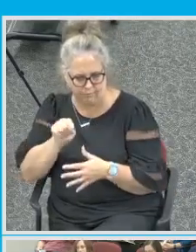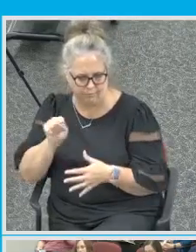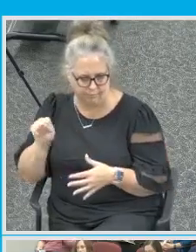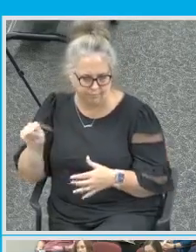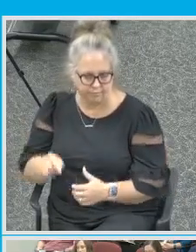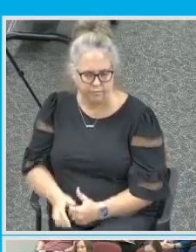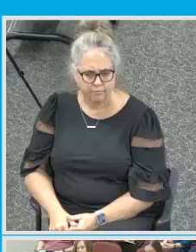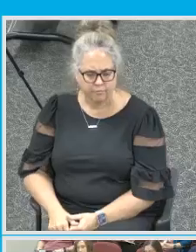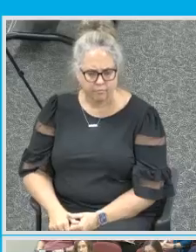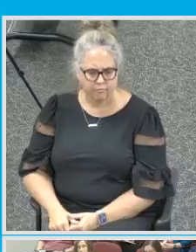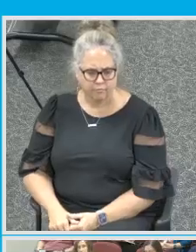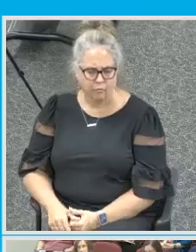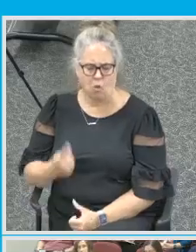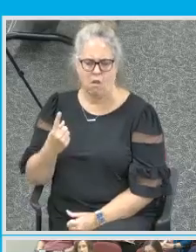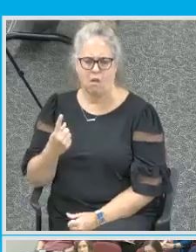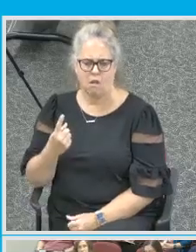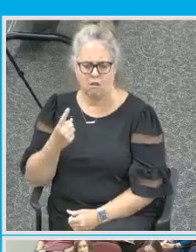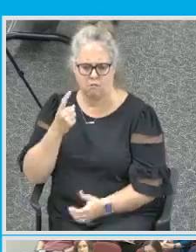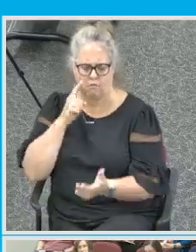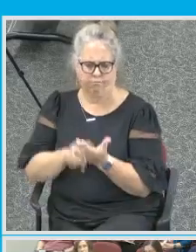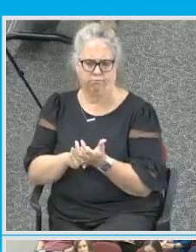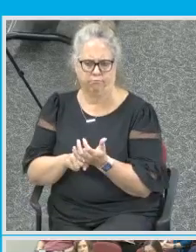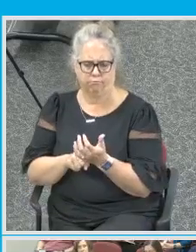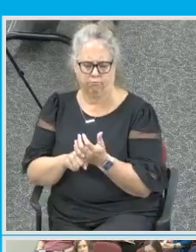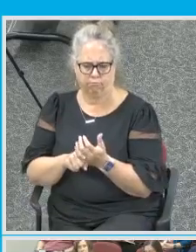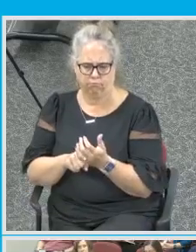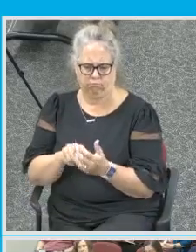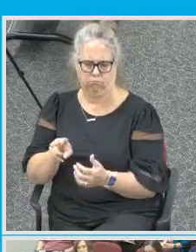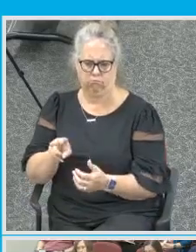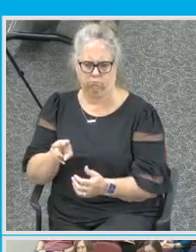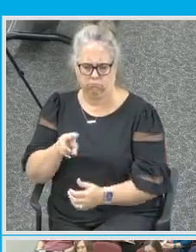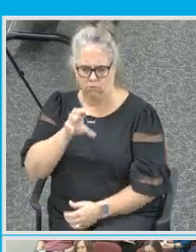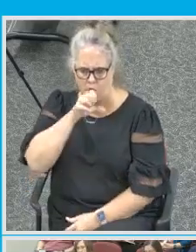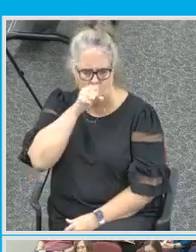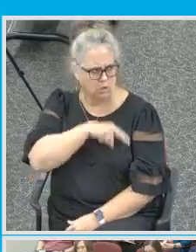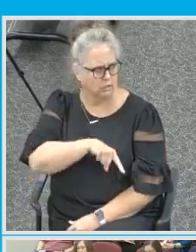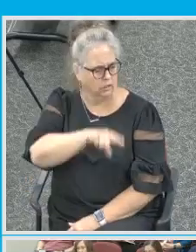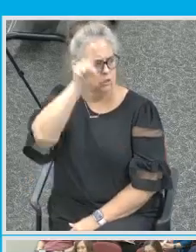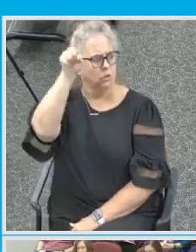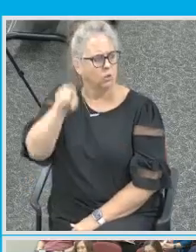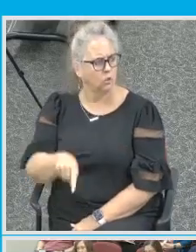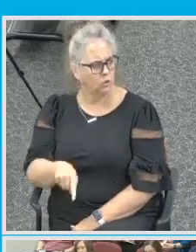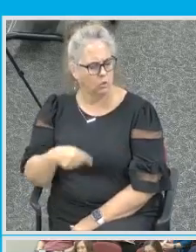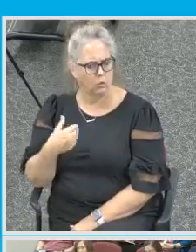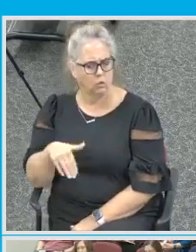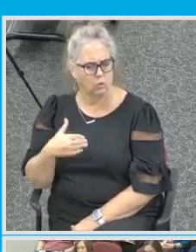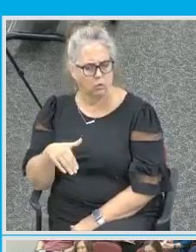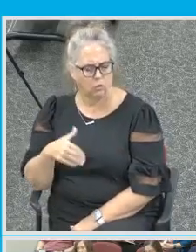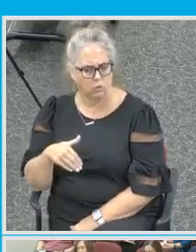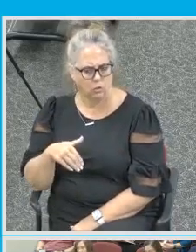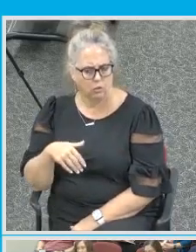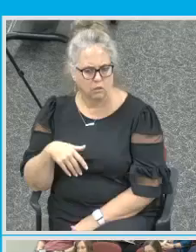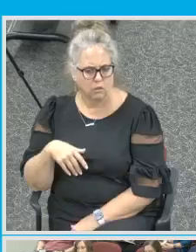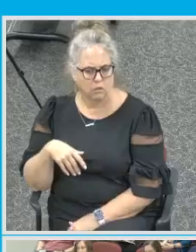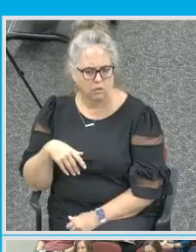is that orange line graph, and that bump up until where we are in August is A, high, and